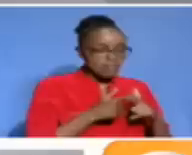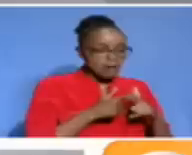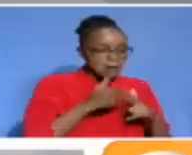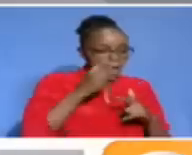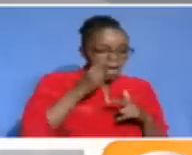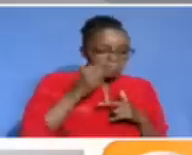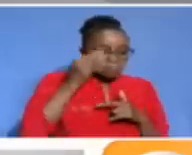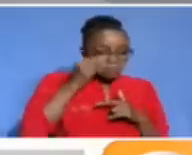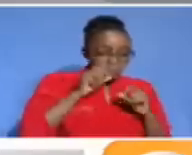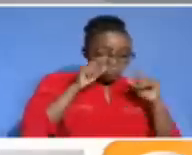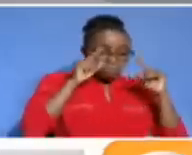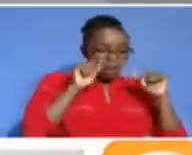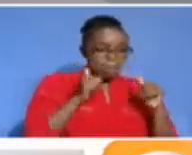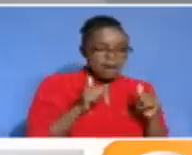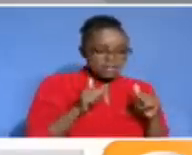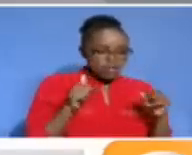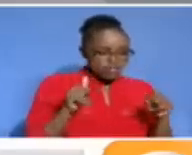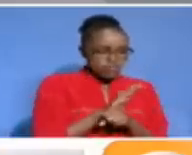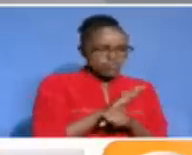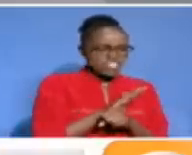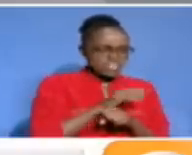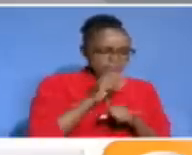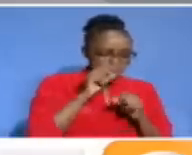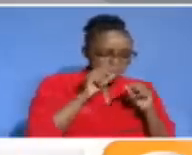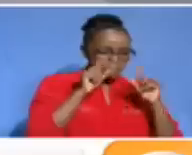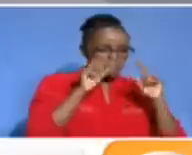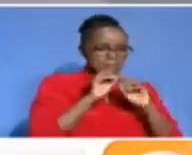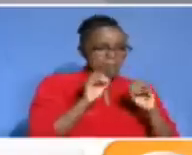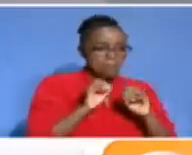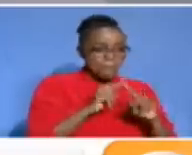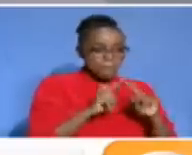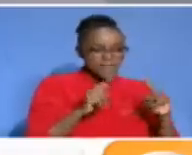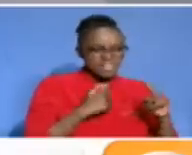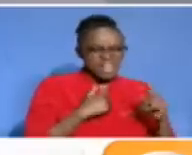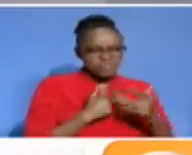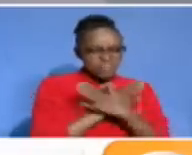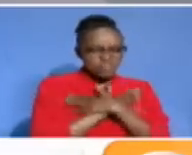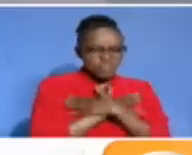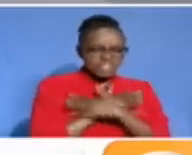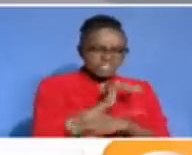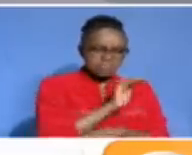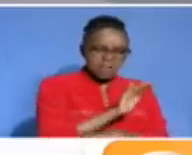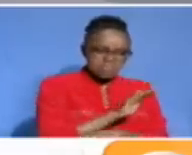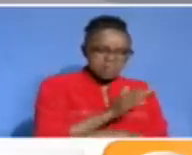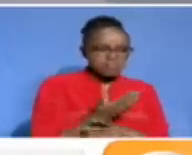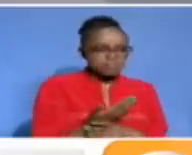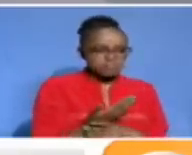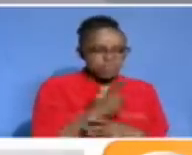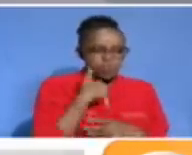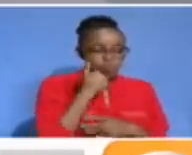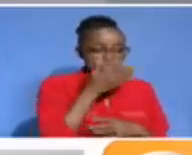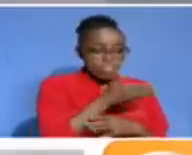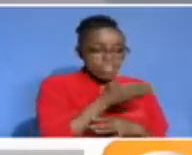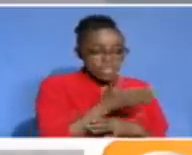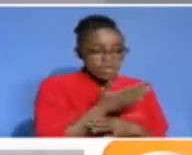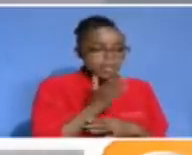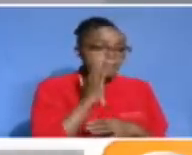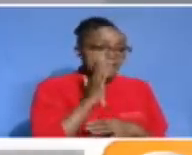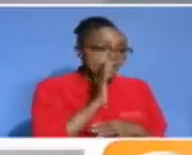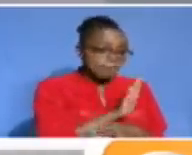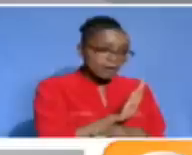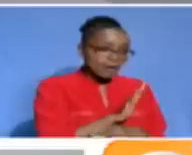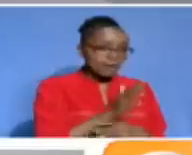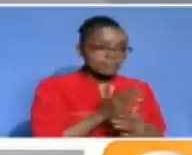unconscious, not fully conscious, but there were friends of hers and who were there, and her mom and